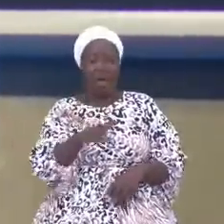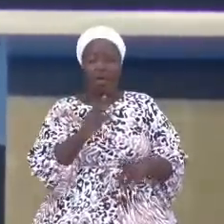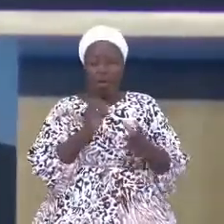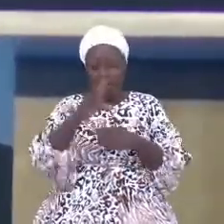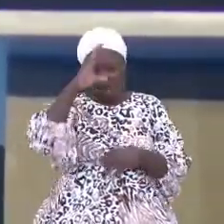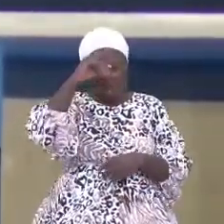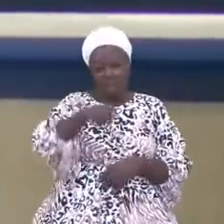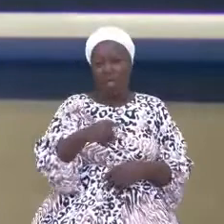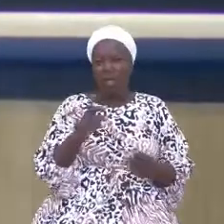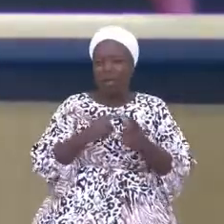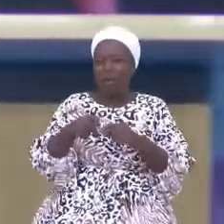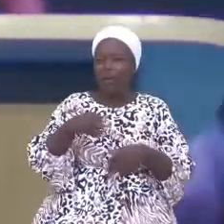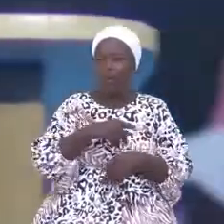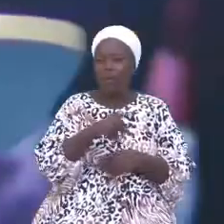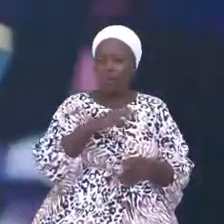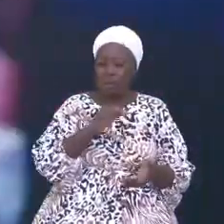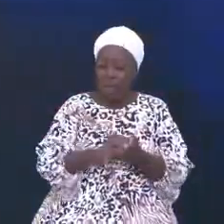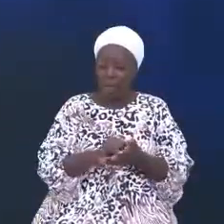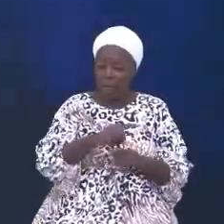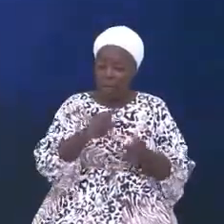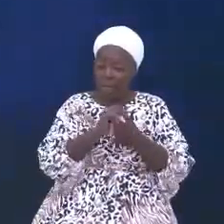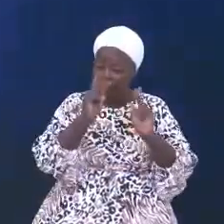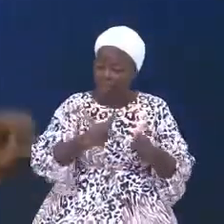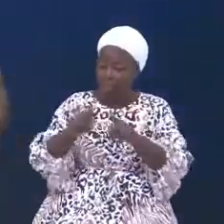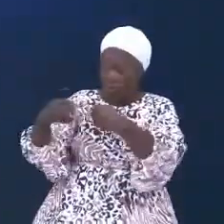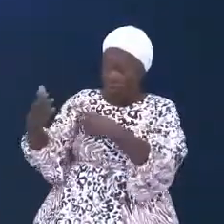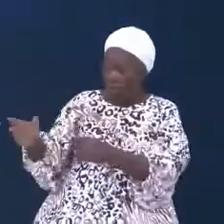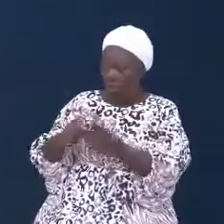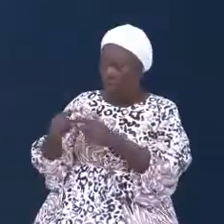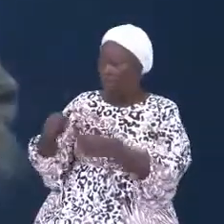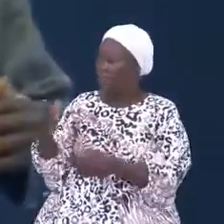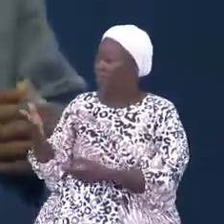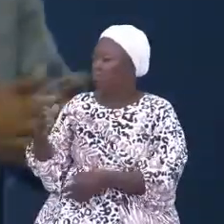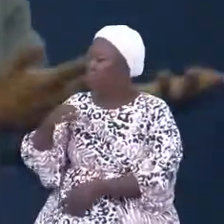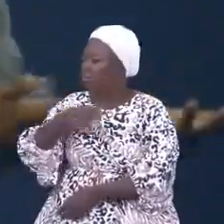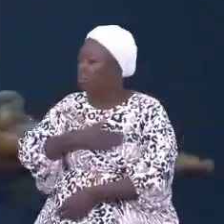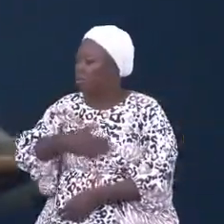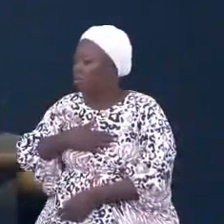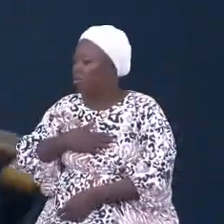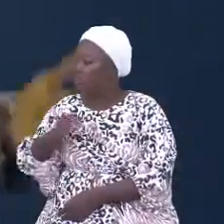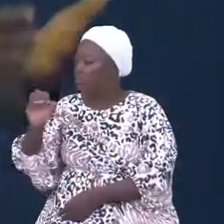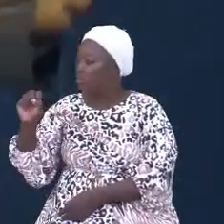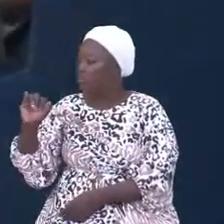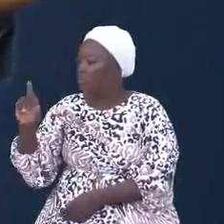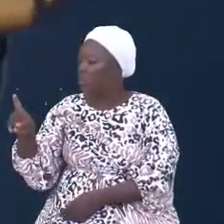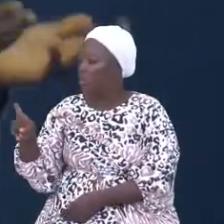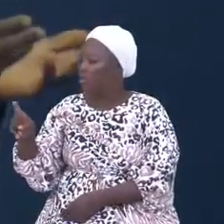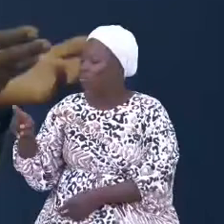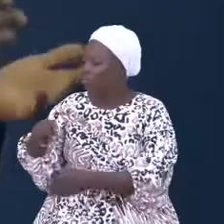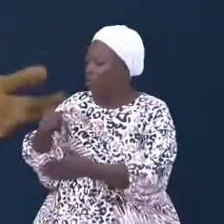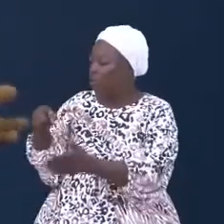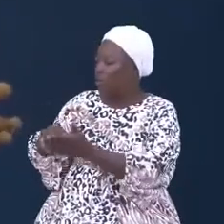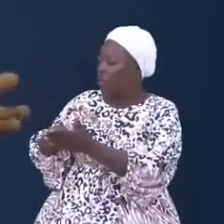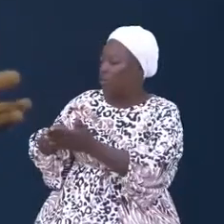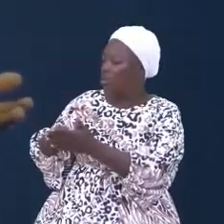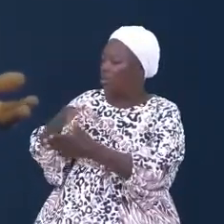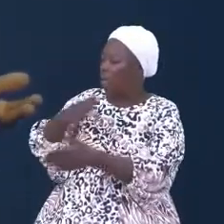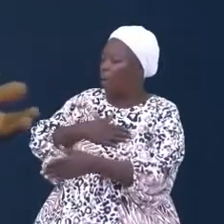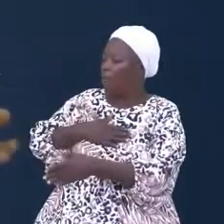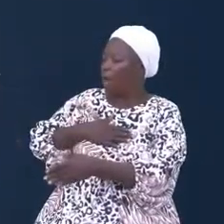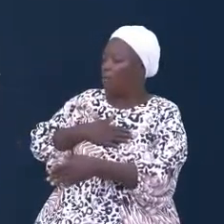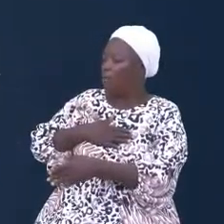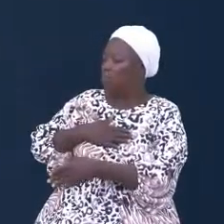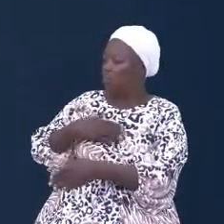then that person will go there and say, ma'am, sir, Mr. Honorable